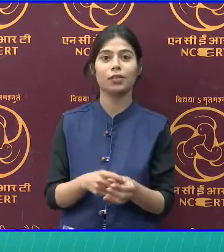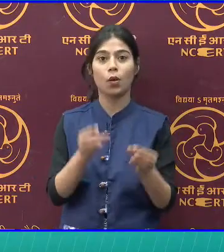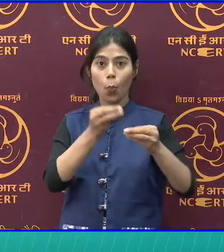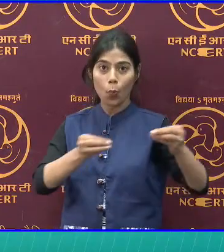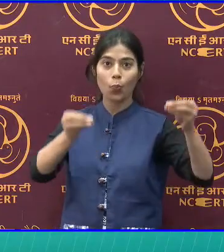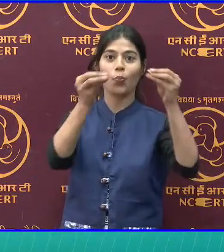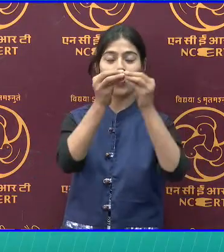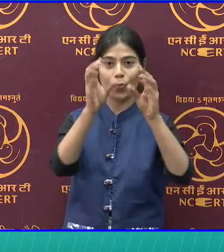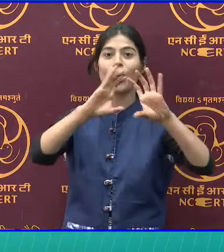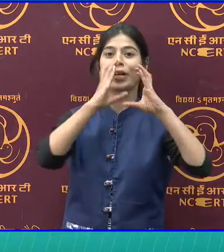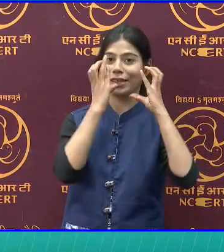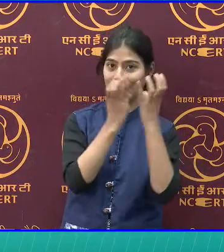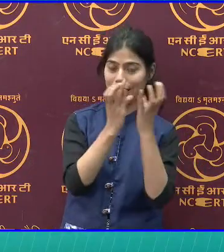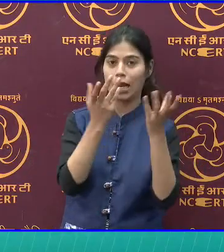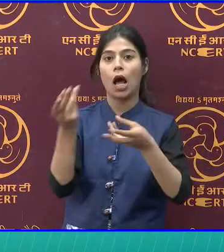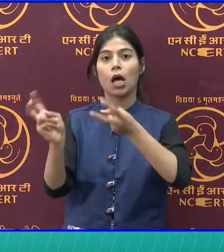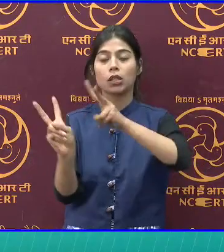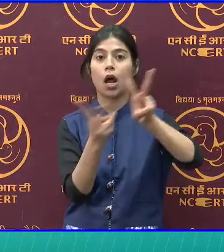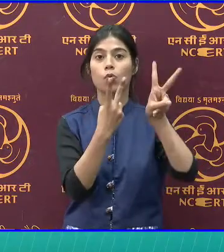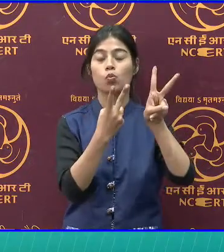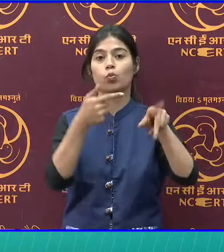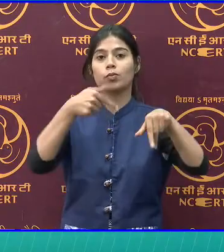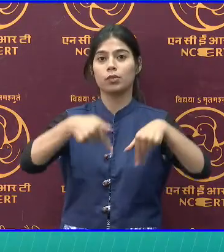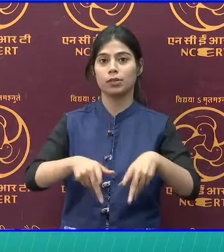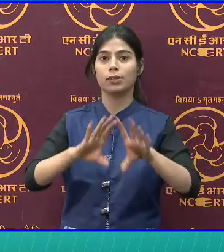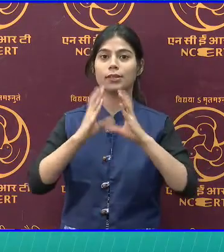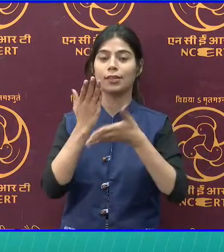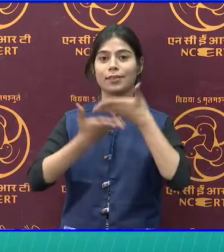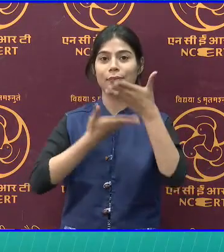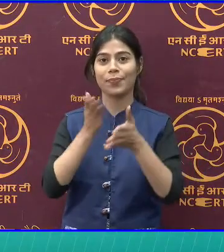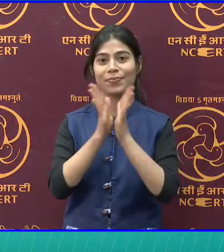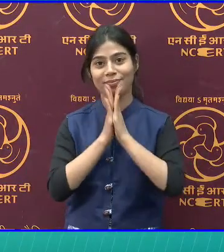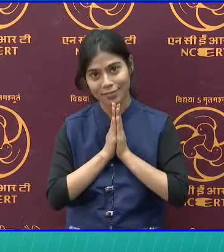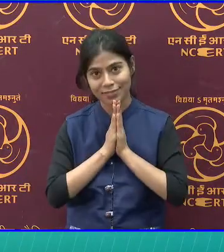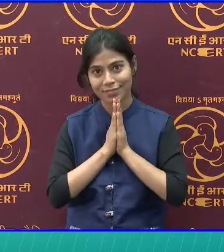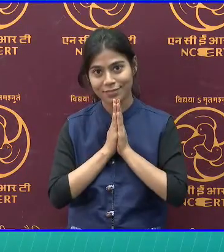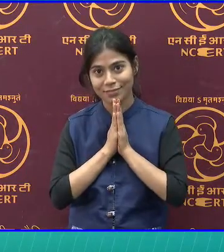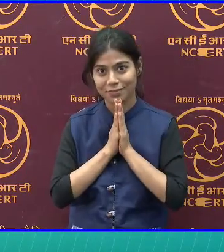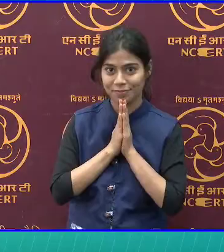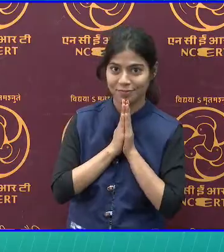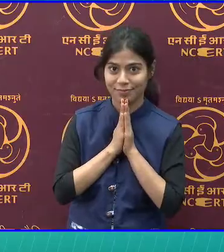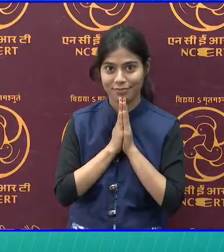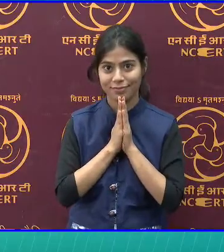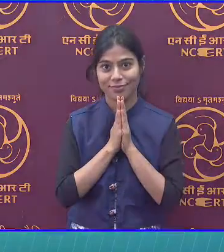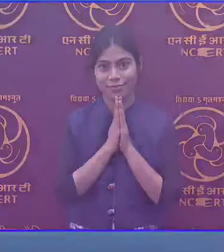sessions on transformational teaching of class 4 starting from day after tomorrow. Namaskar.